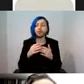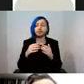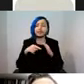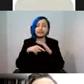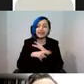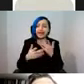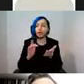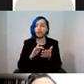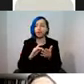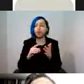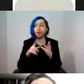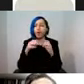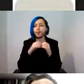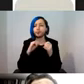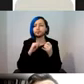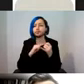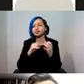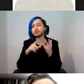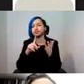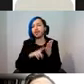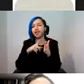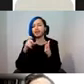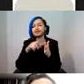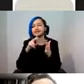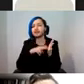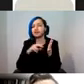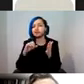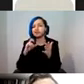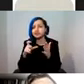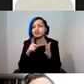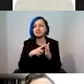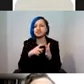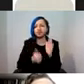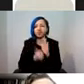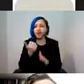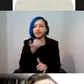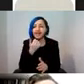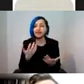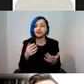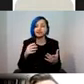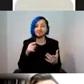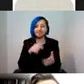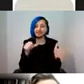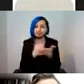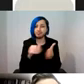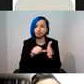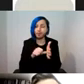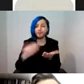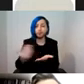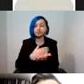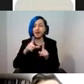in terms of conserving information and our digital culture for future generations.